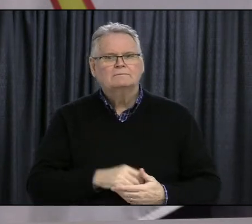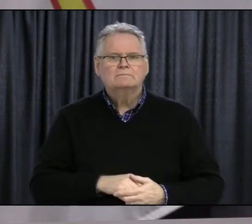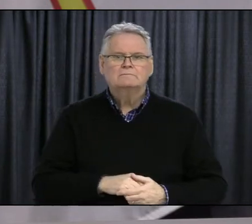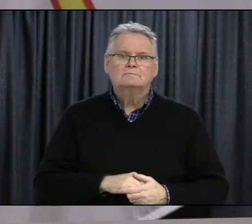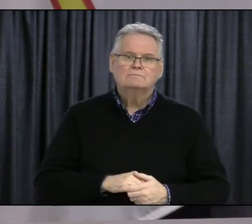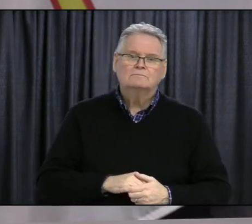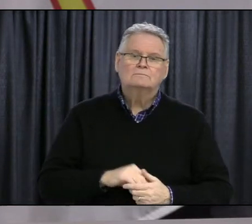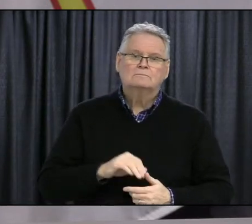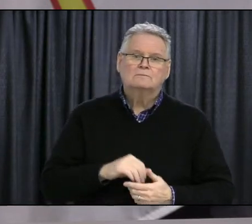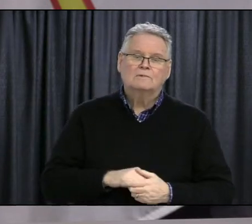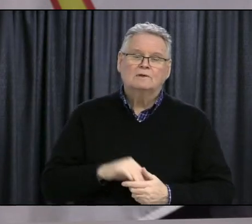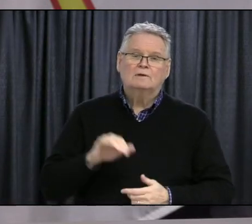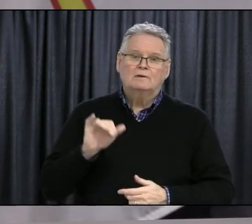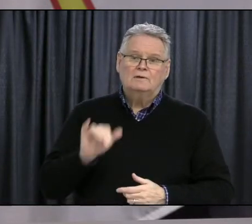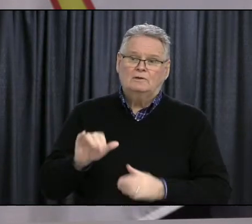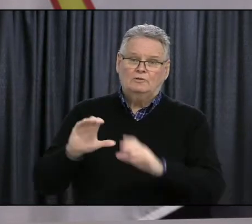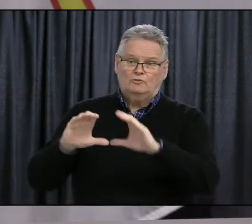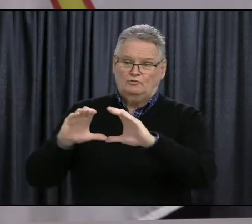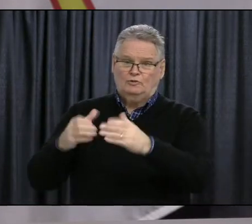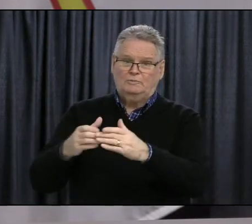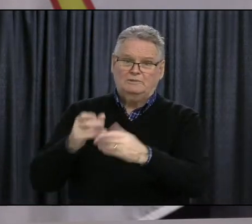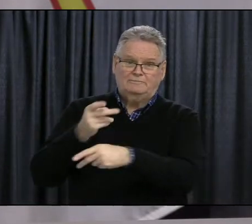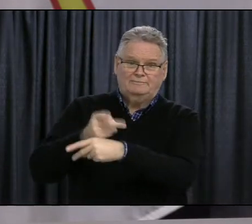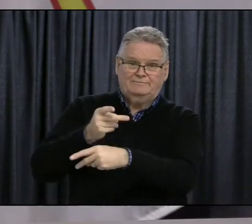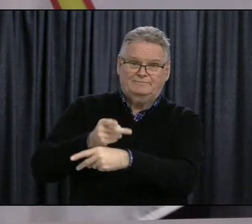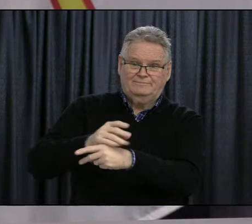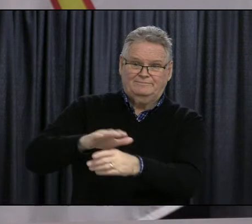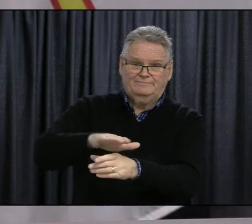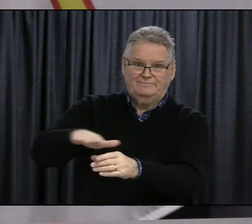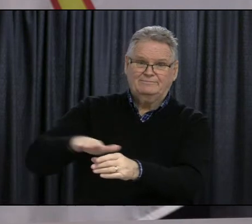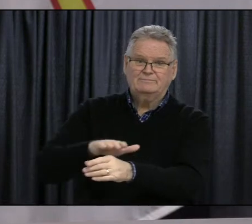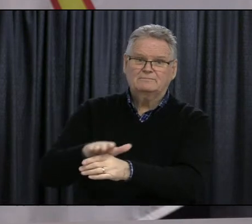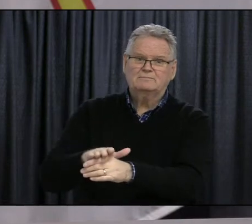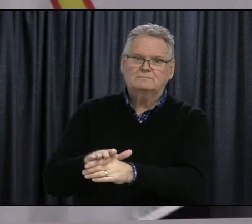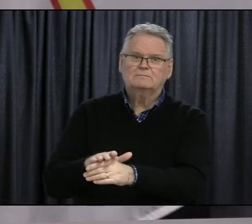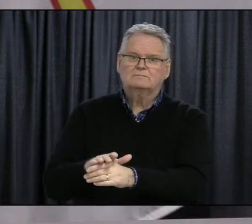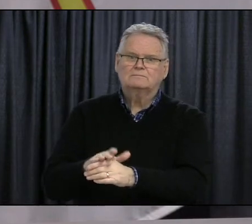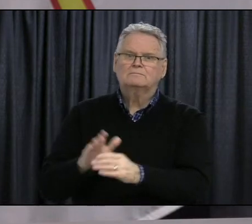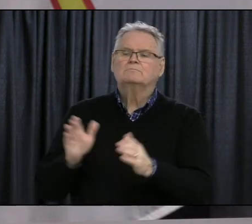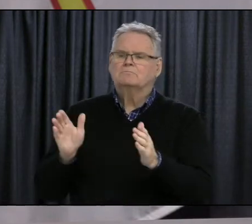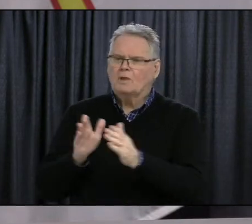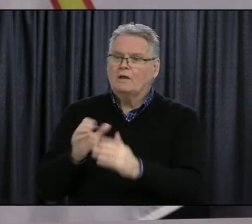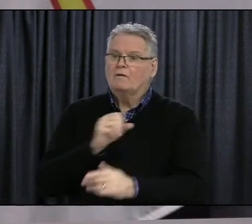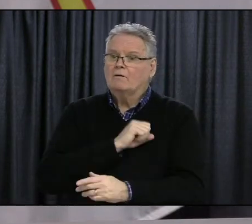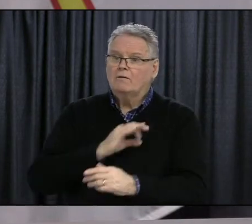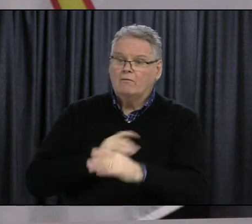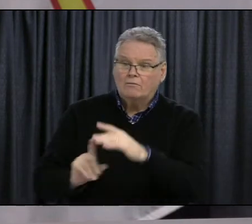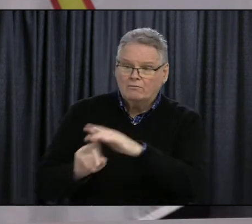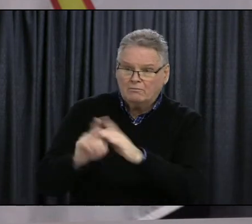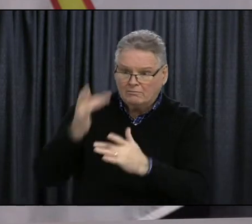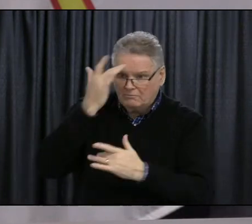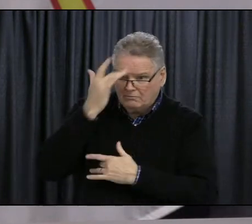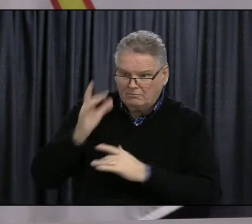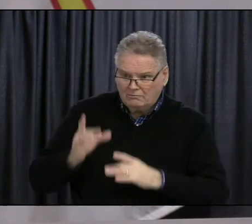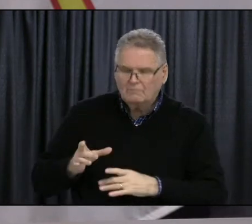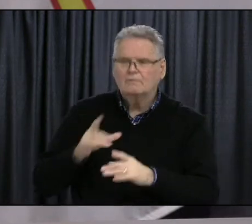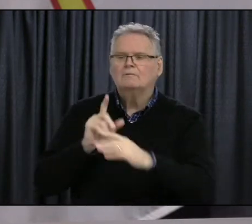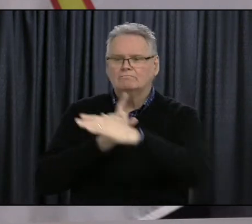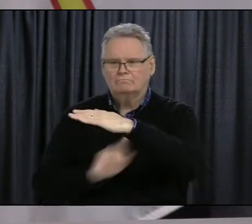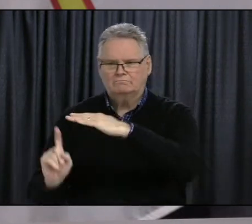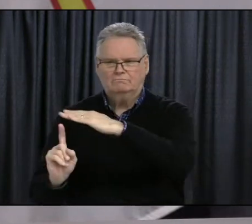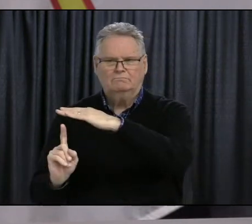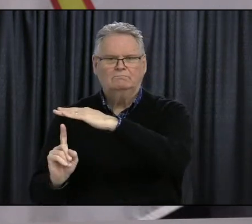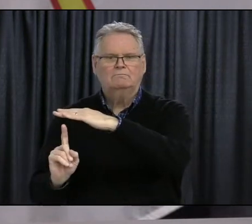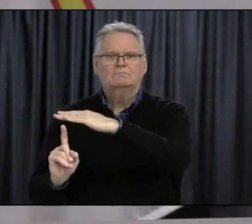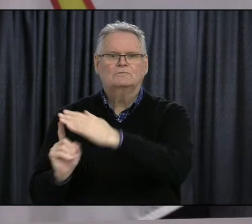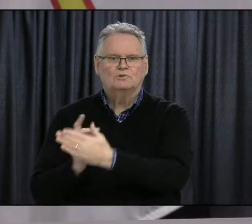of the suspect case have been asked to isolate. So that's staff and children. And presumably the daycare will have